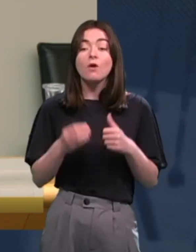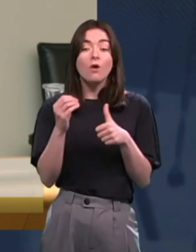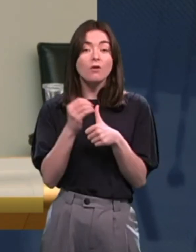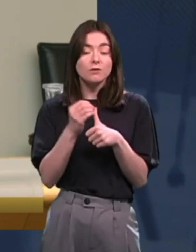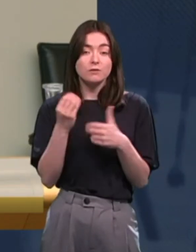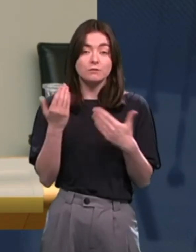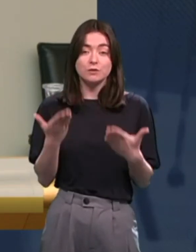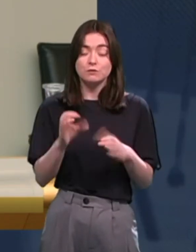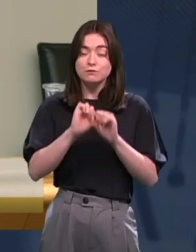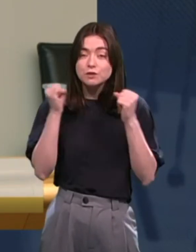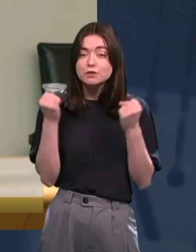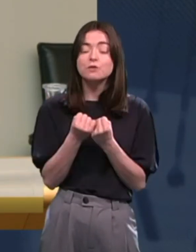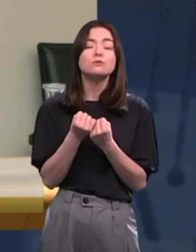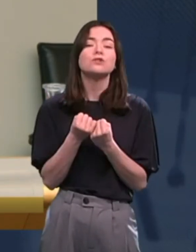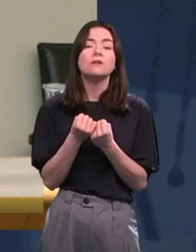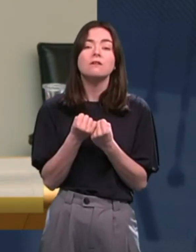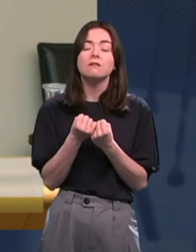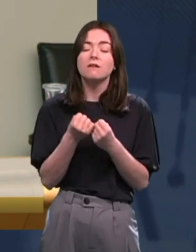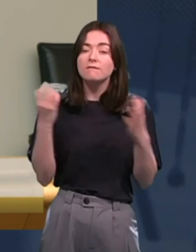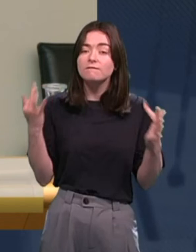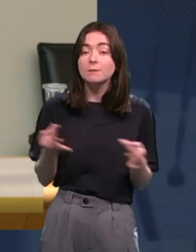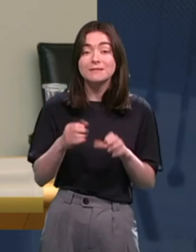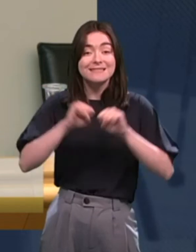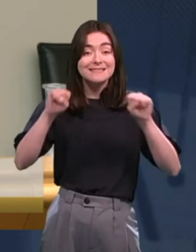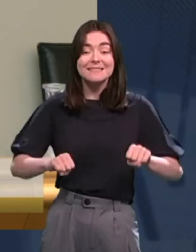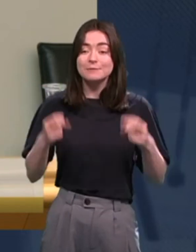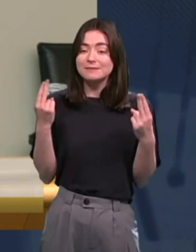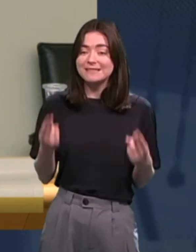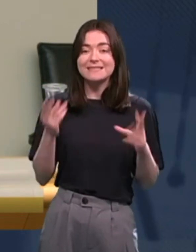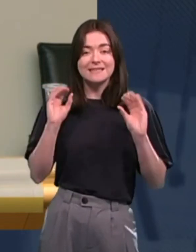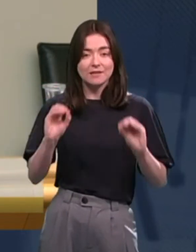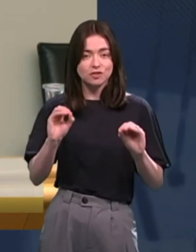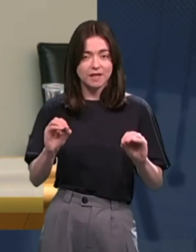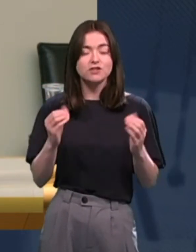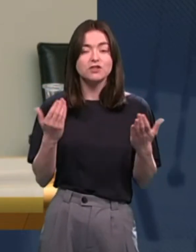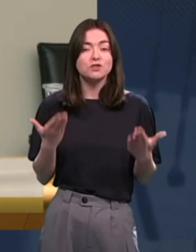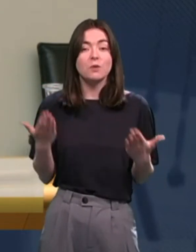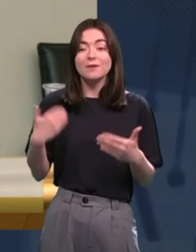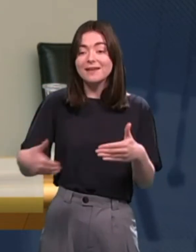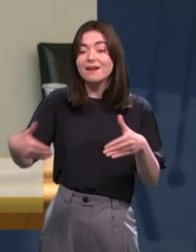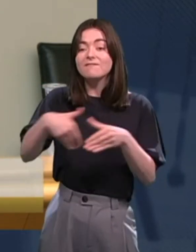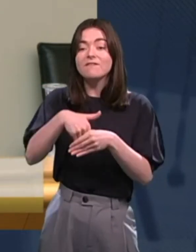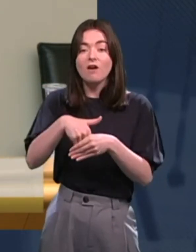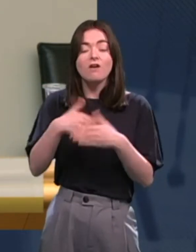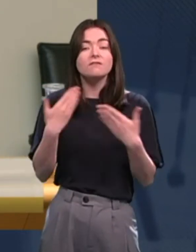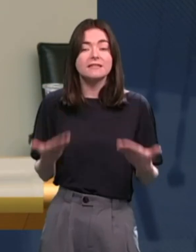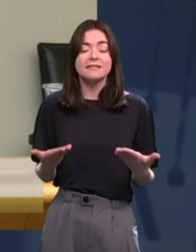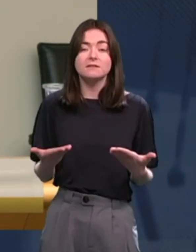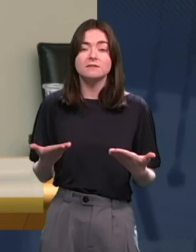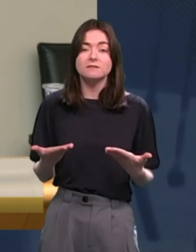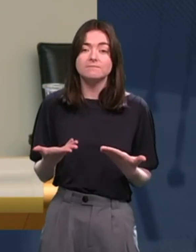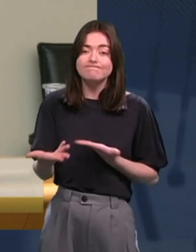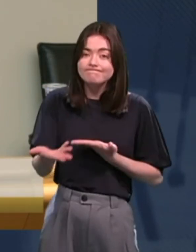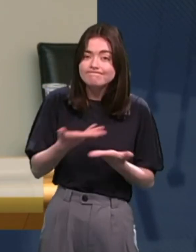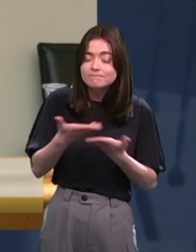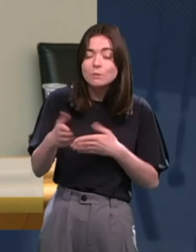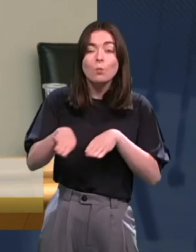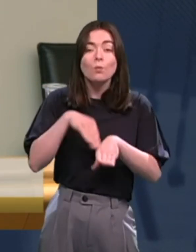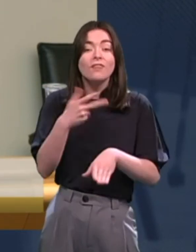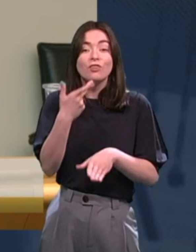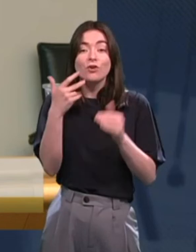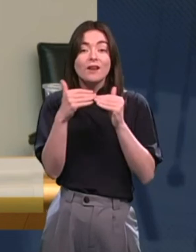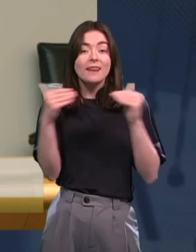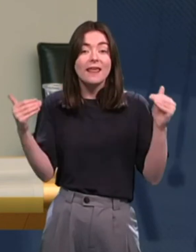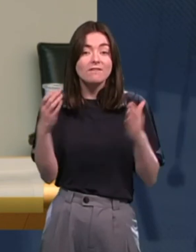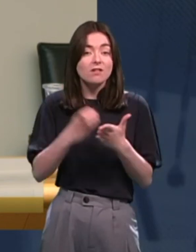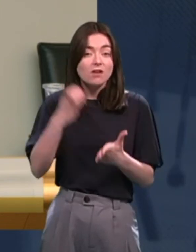is the system needs to be educated as well. So we actually get involved in talks with our third level